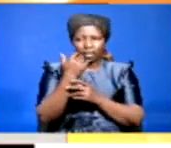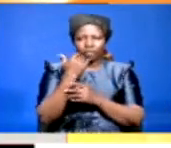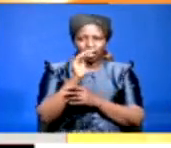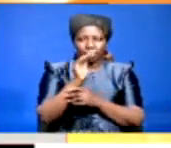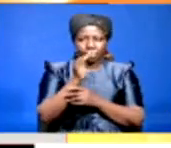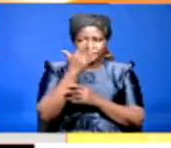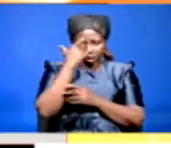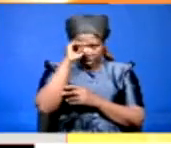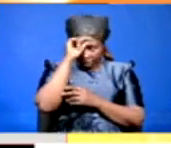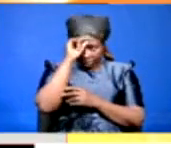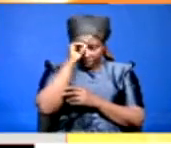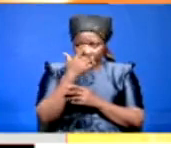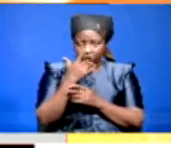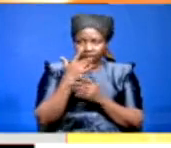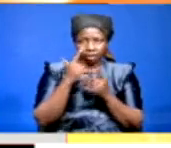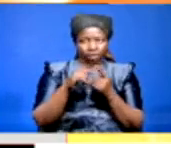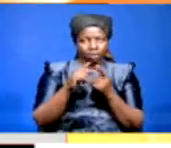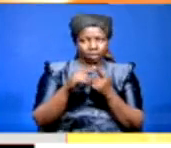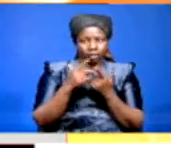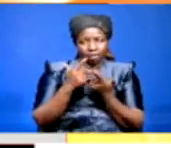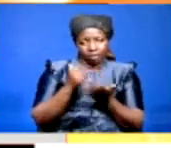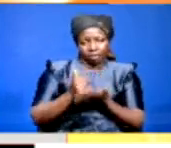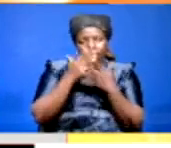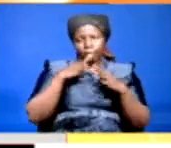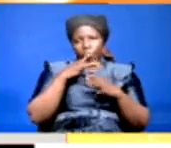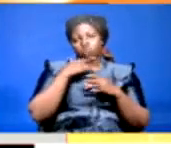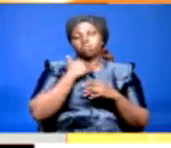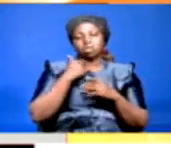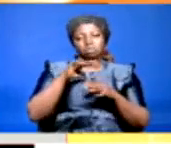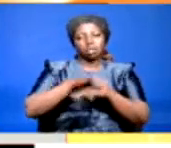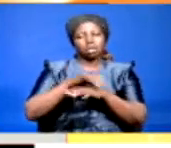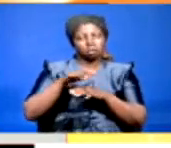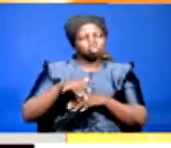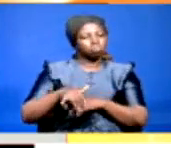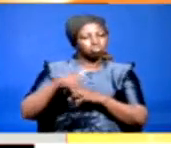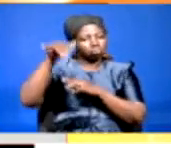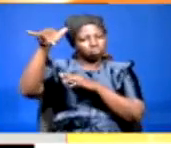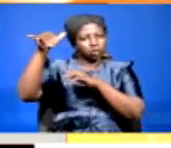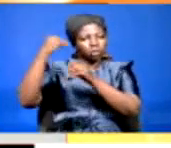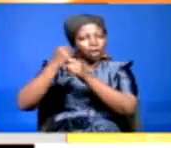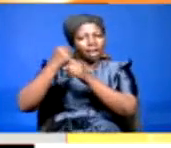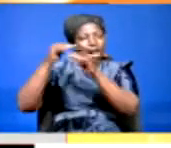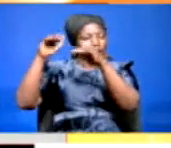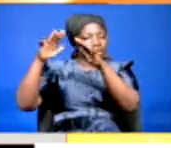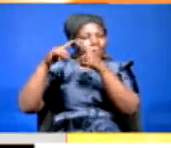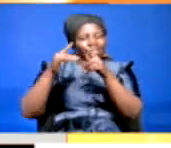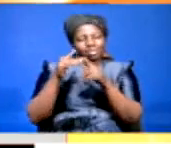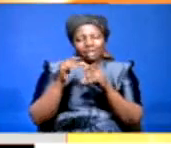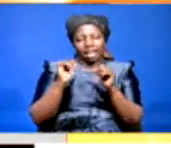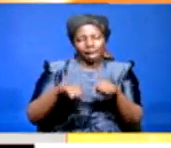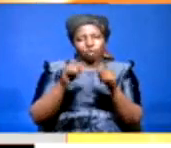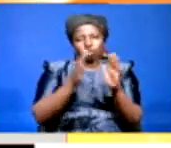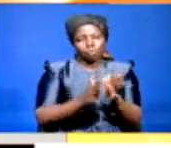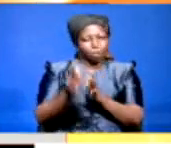shipping lines but are unable to prepare for the journey due to financial constraints. At least 4,500 Kenyans have